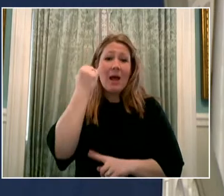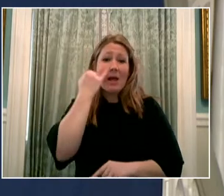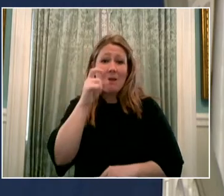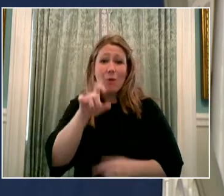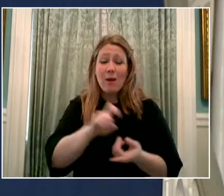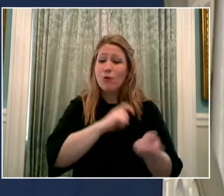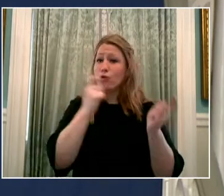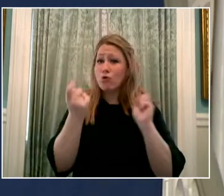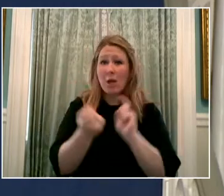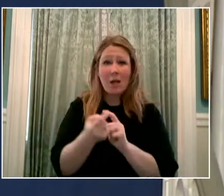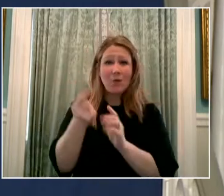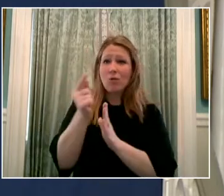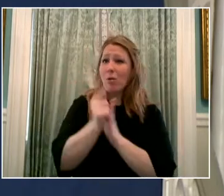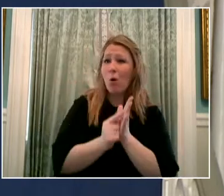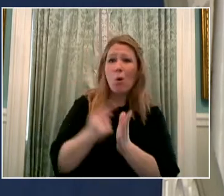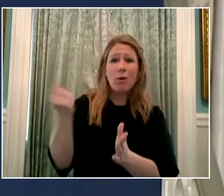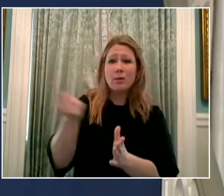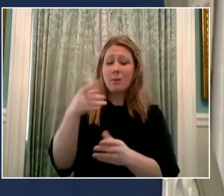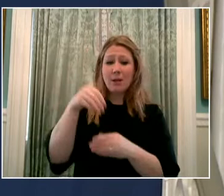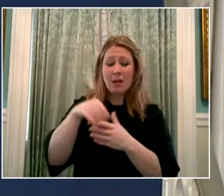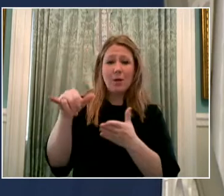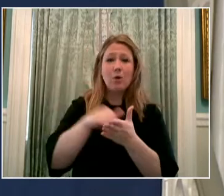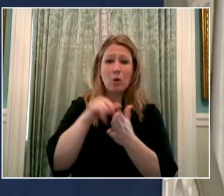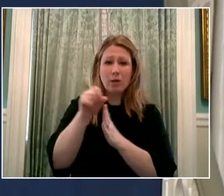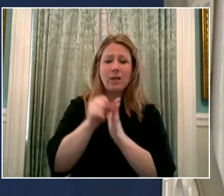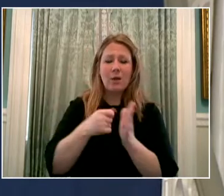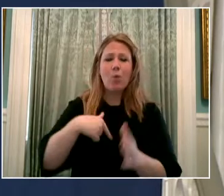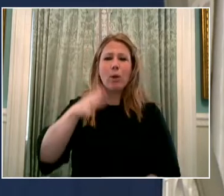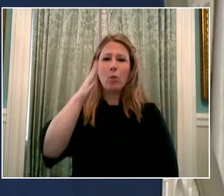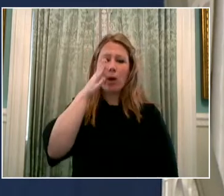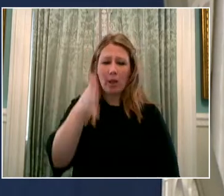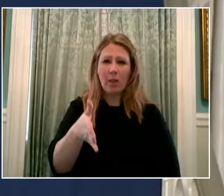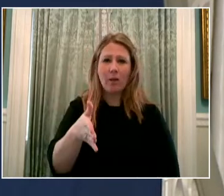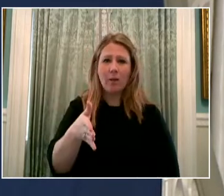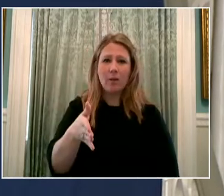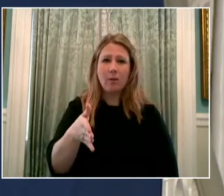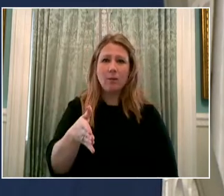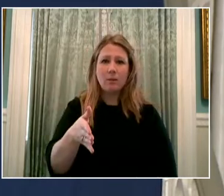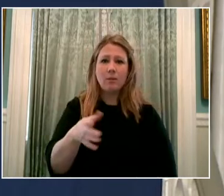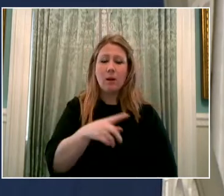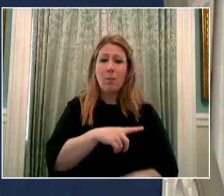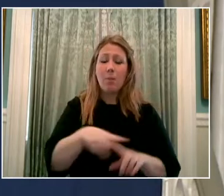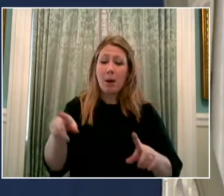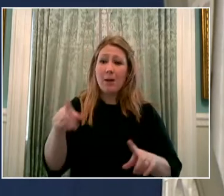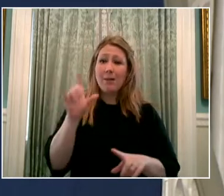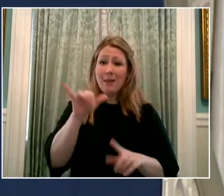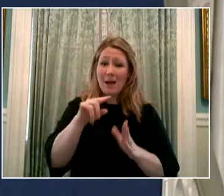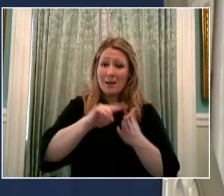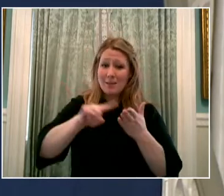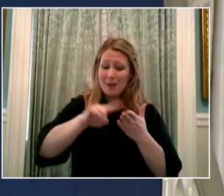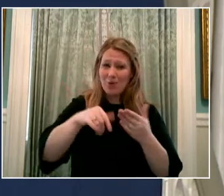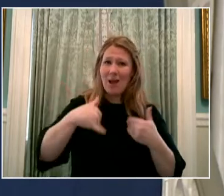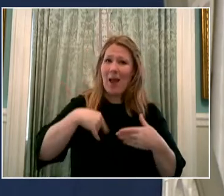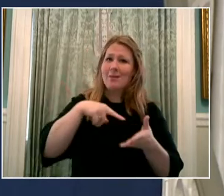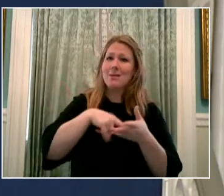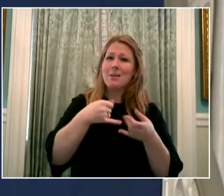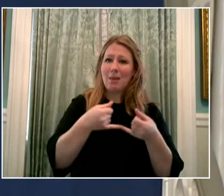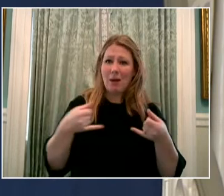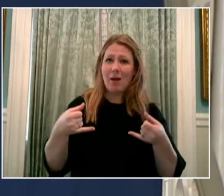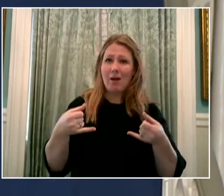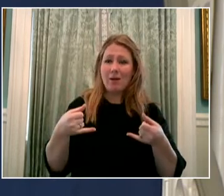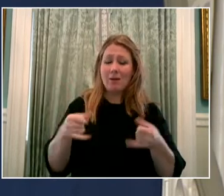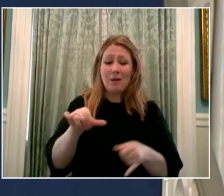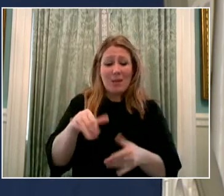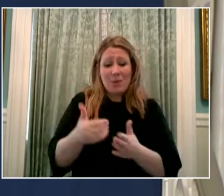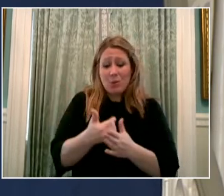we'll change it. But there's a time limit on when doing that inspection. So there's a lot we have to learn here. This is really new. We still have